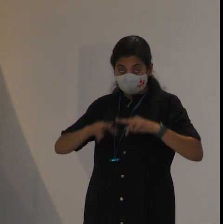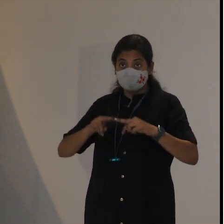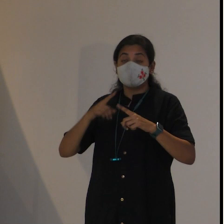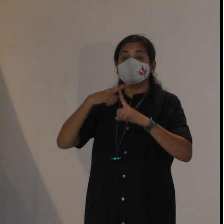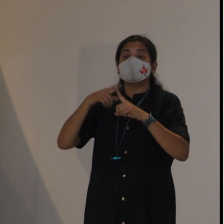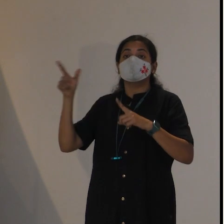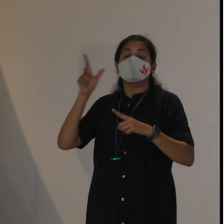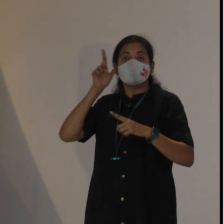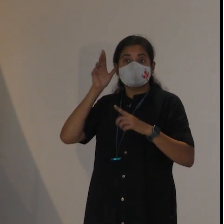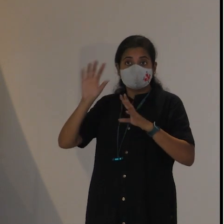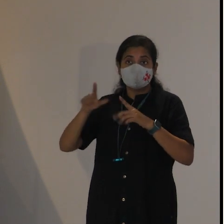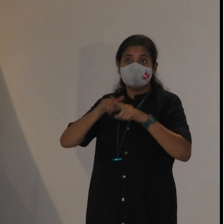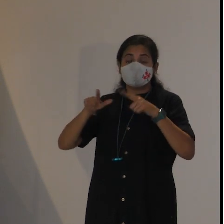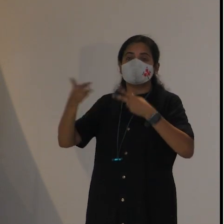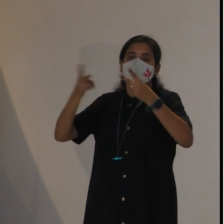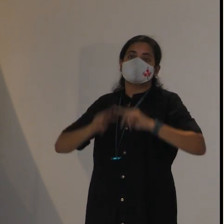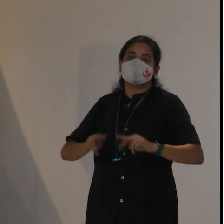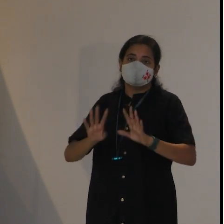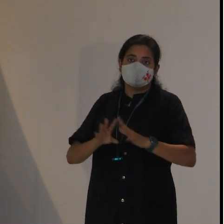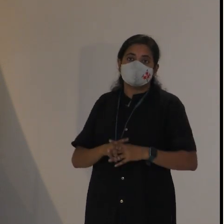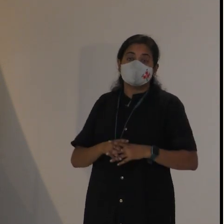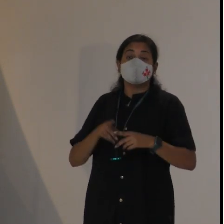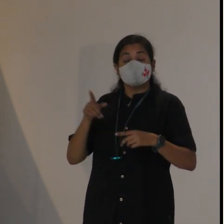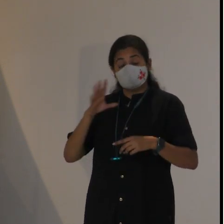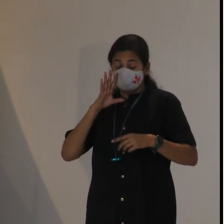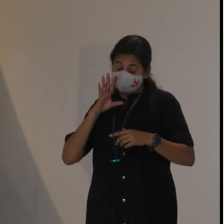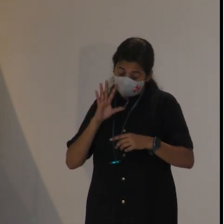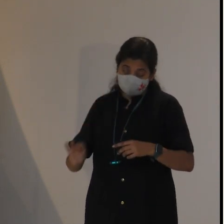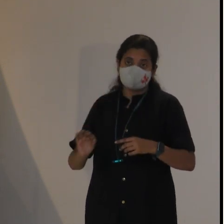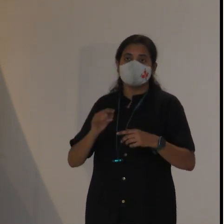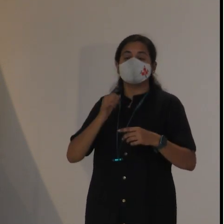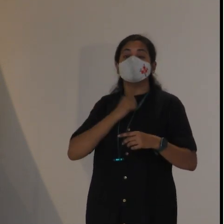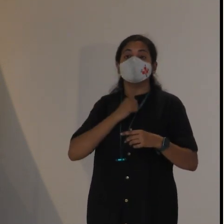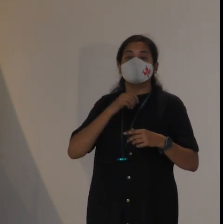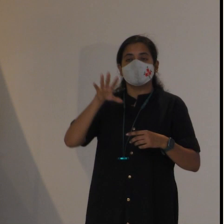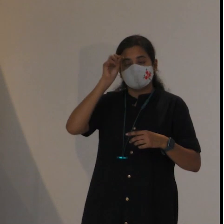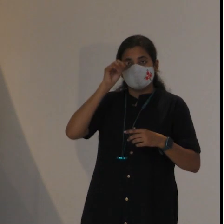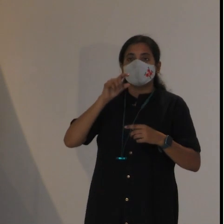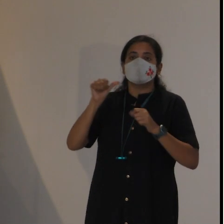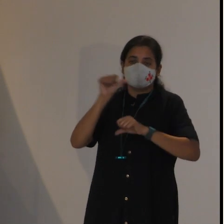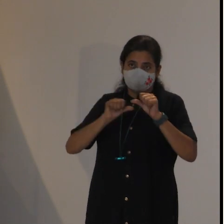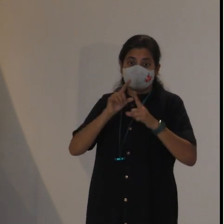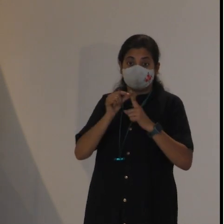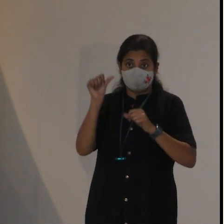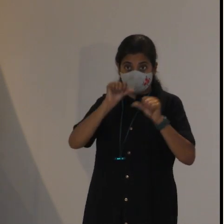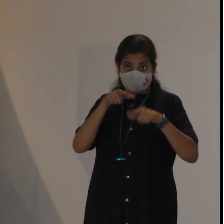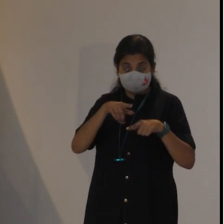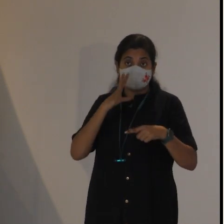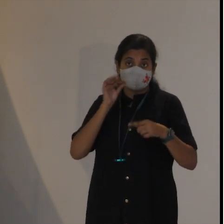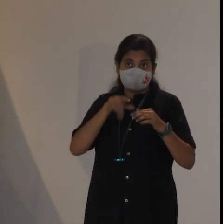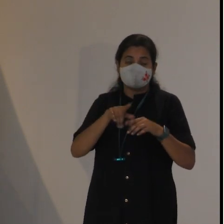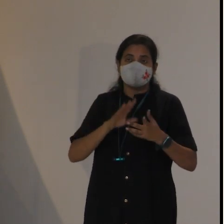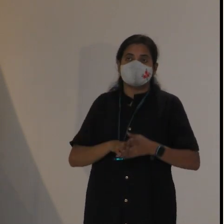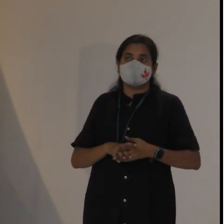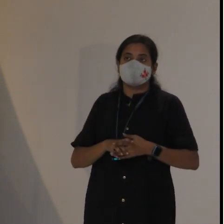listening, right? And that's a crucial part of even my learning process working on this project. And then of course we send